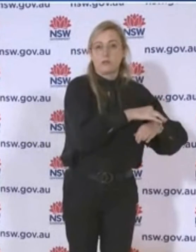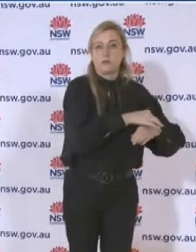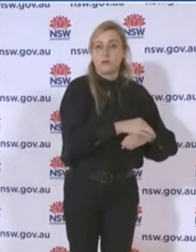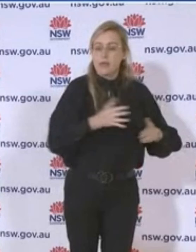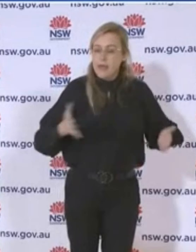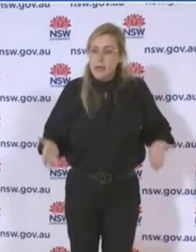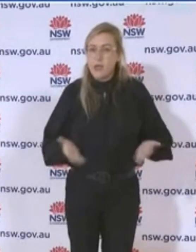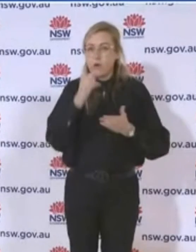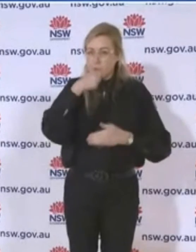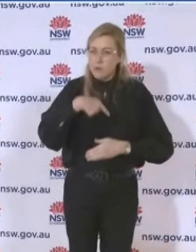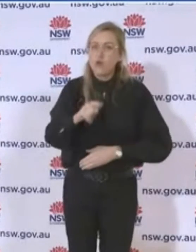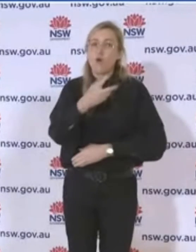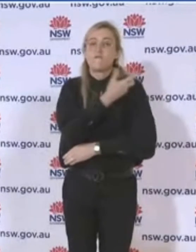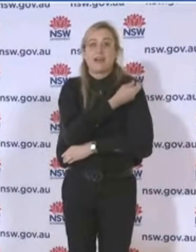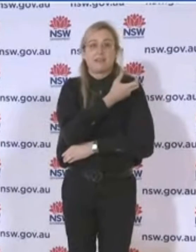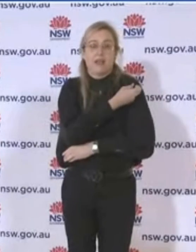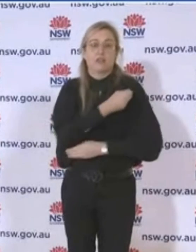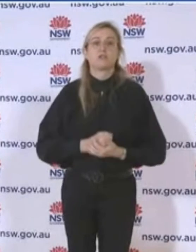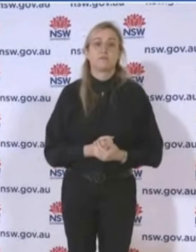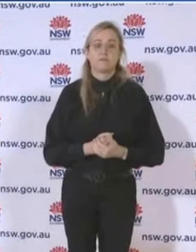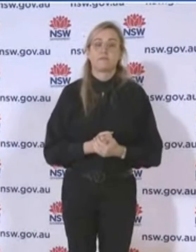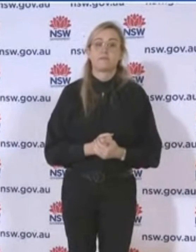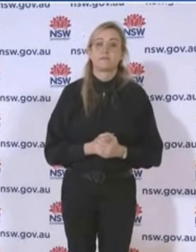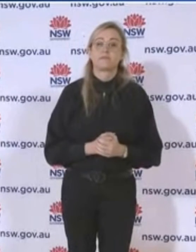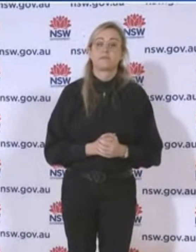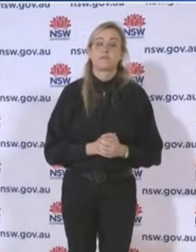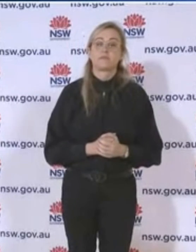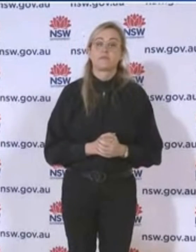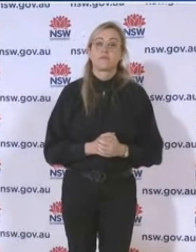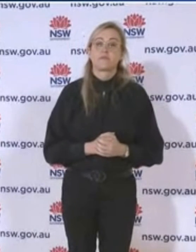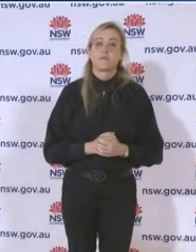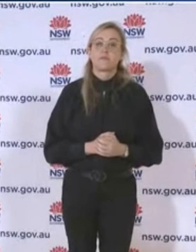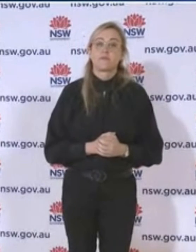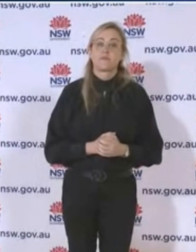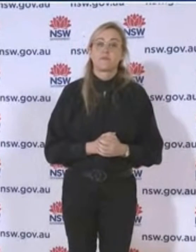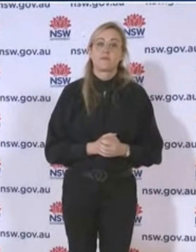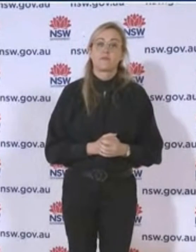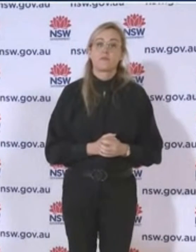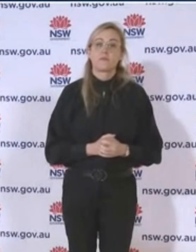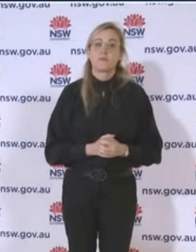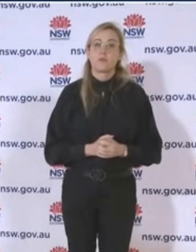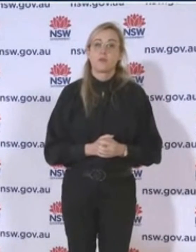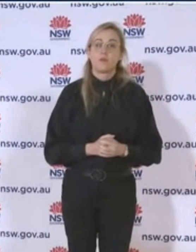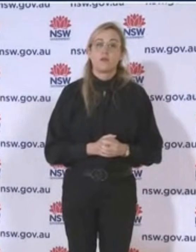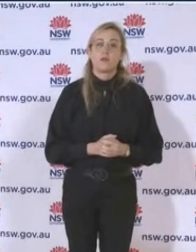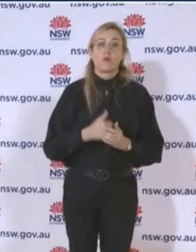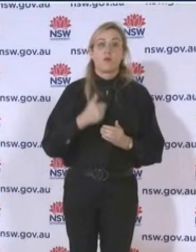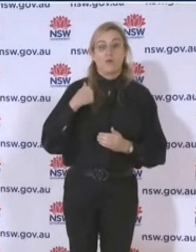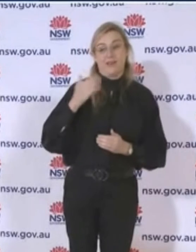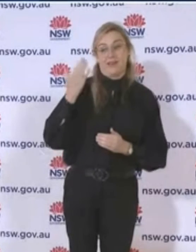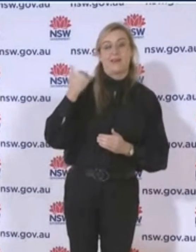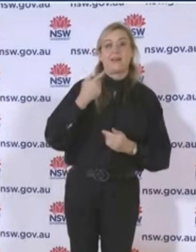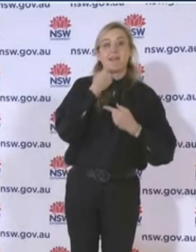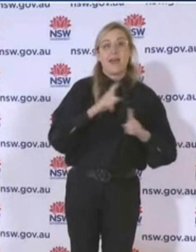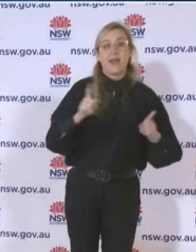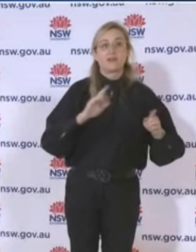vaccination rates. As you know, we were very keen to make sure that we had one last announcement of all the restrictions that are in